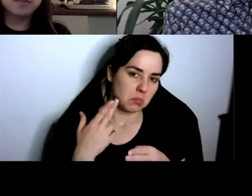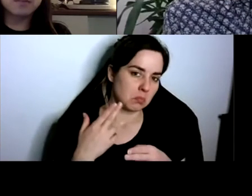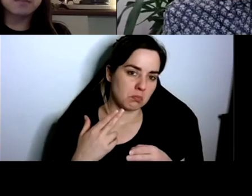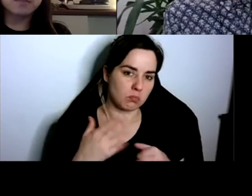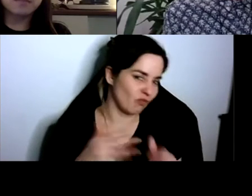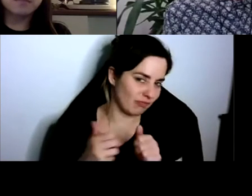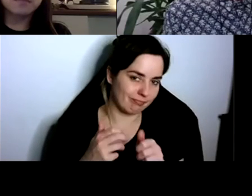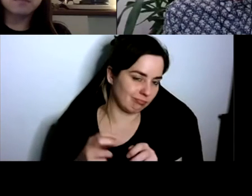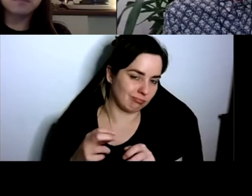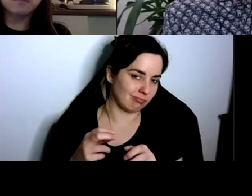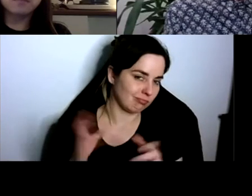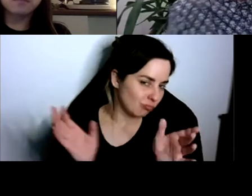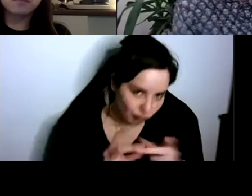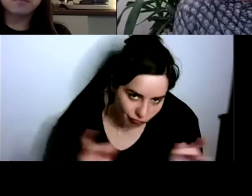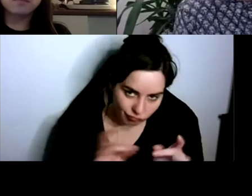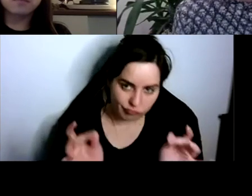and sort of